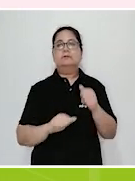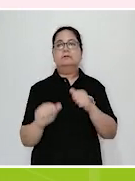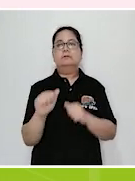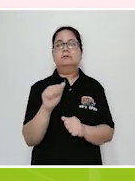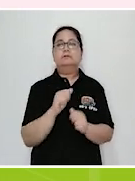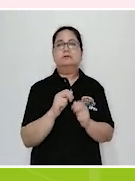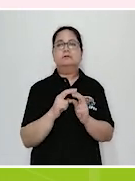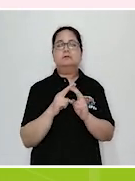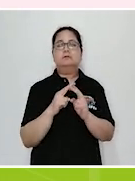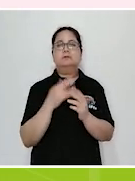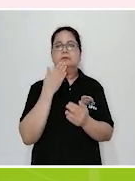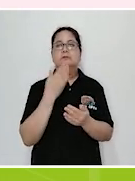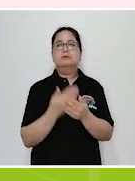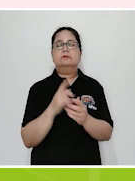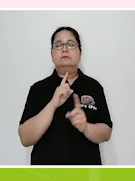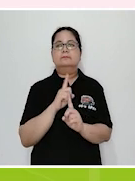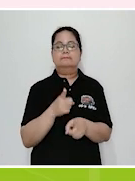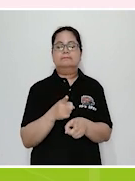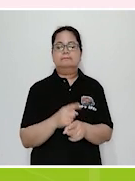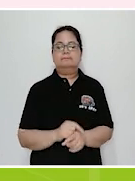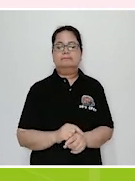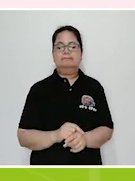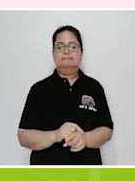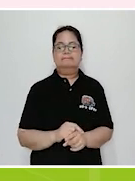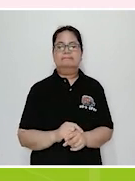great answer.